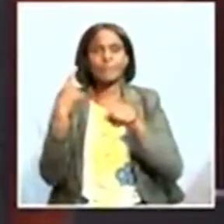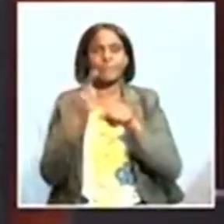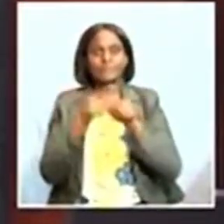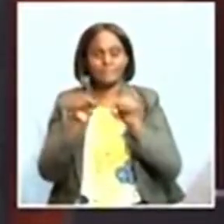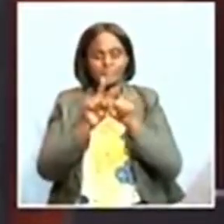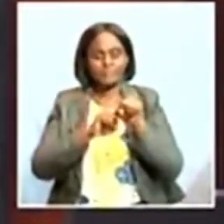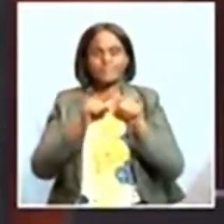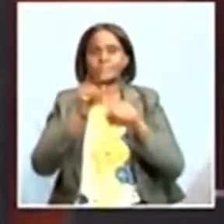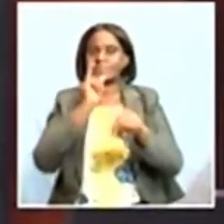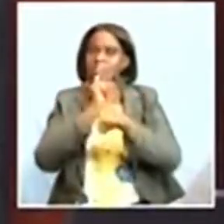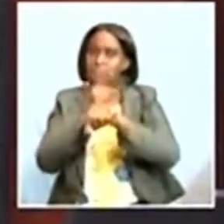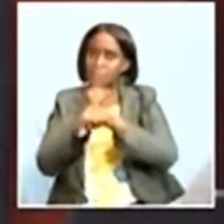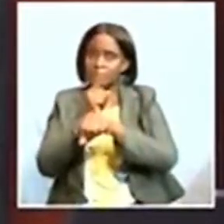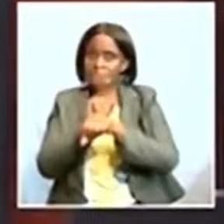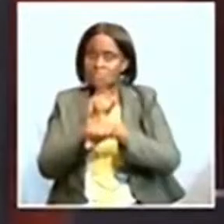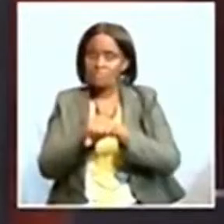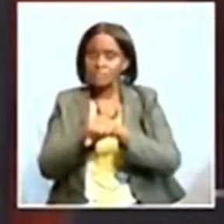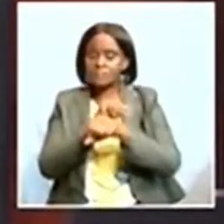and